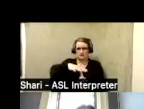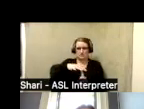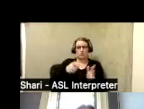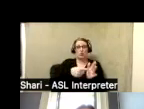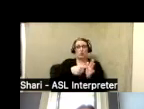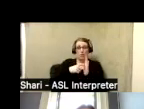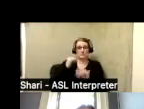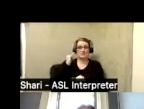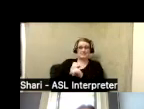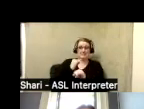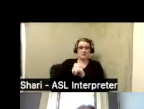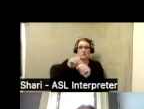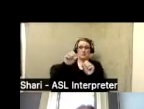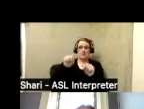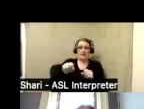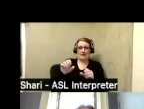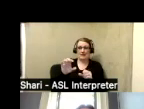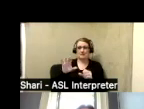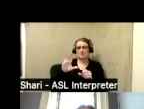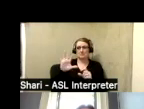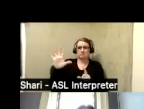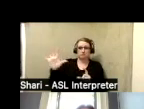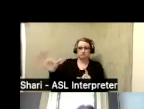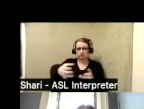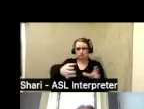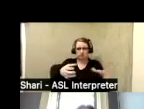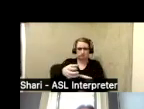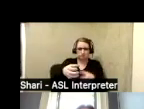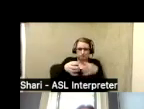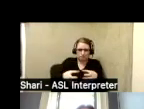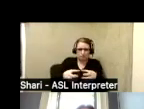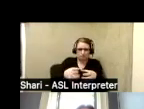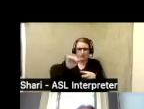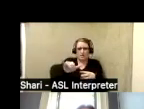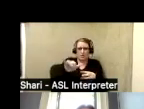requiring an institution that can gather and hold those investments.